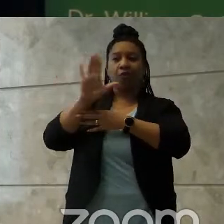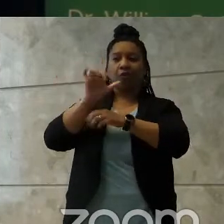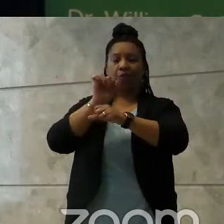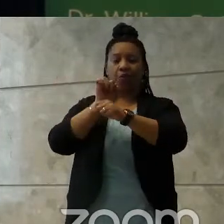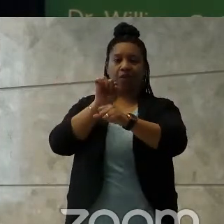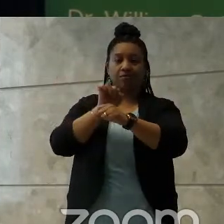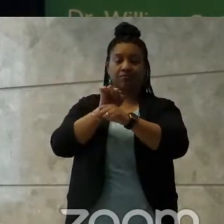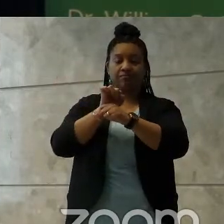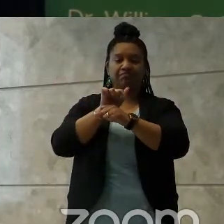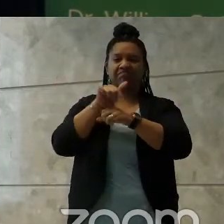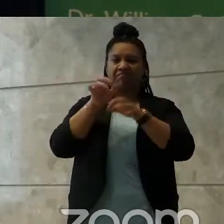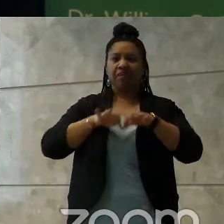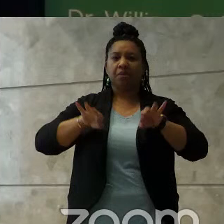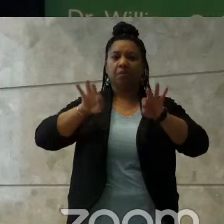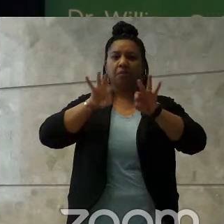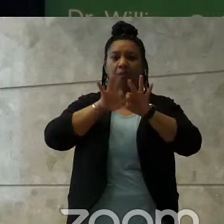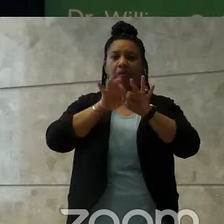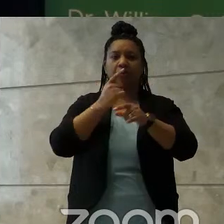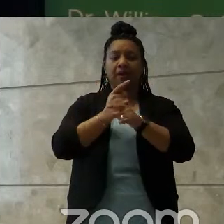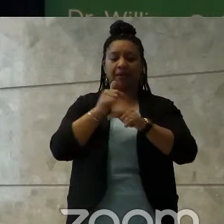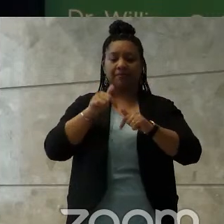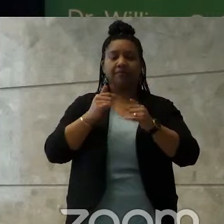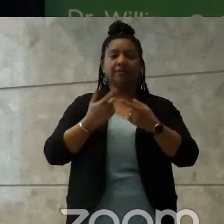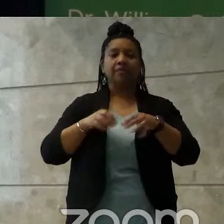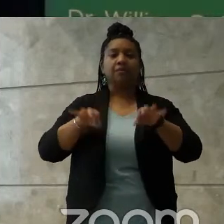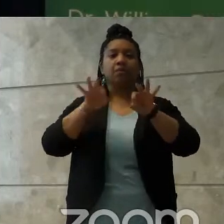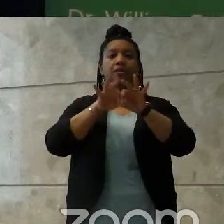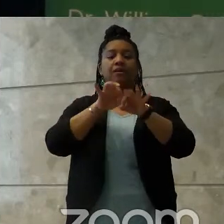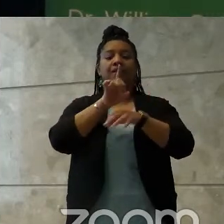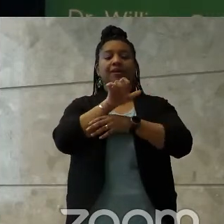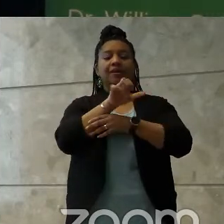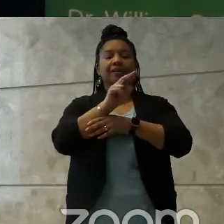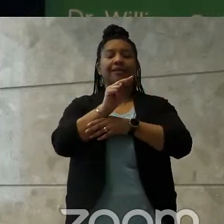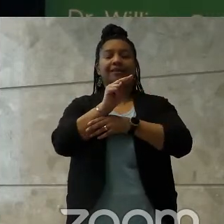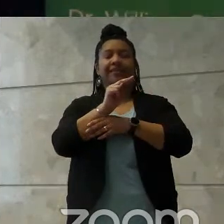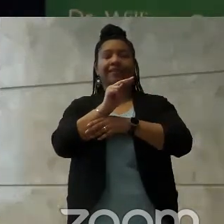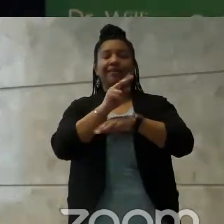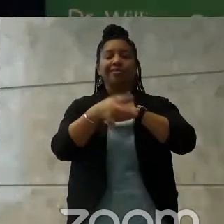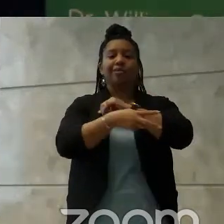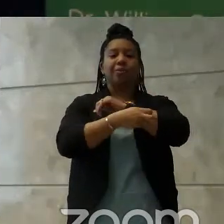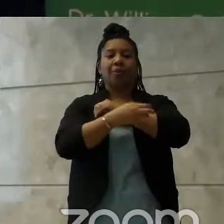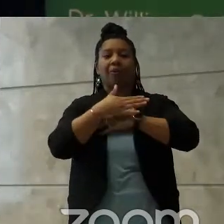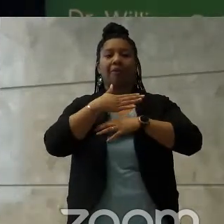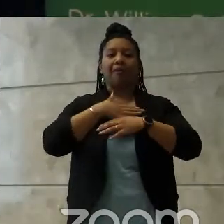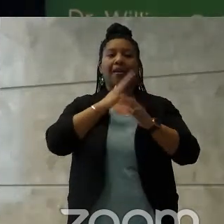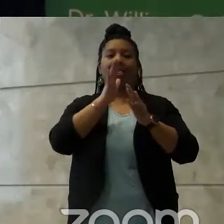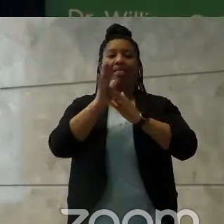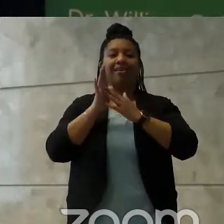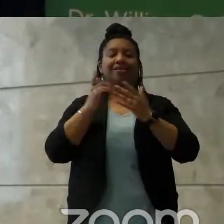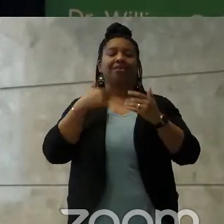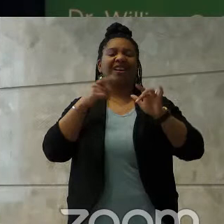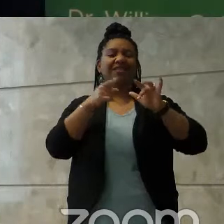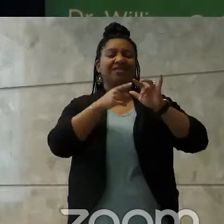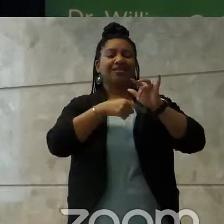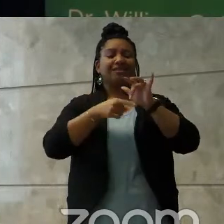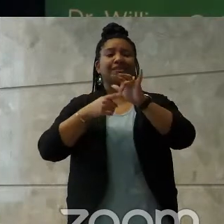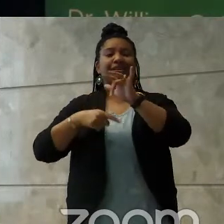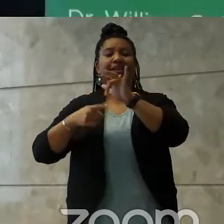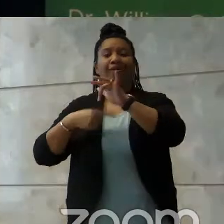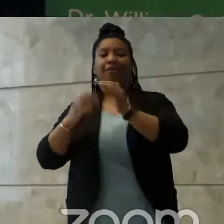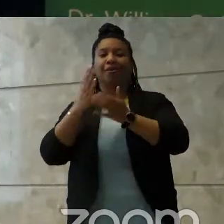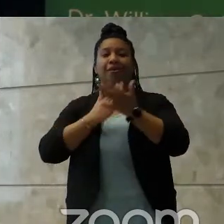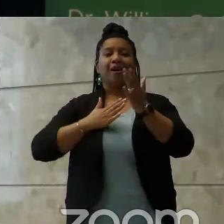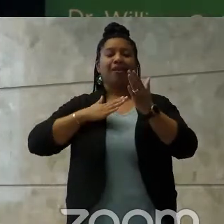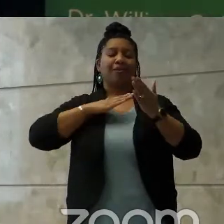This is important, right? And the dean took most of my thunder, and so I can skip past a big portion